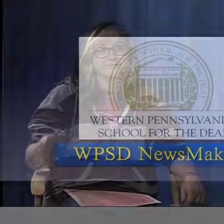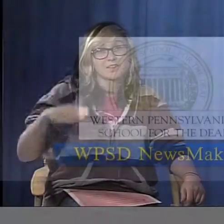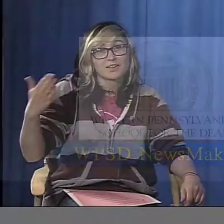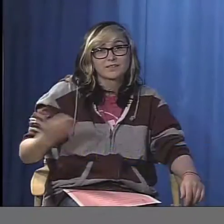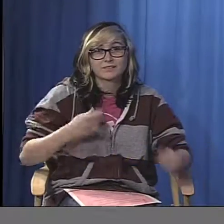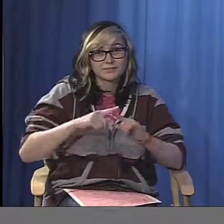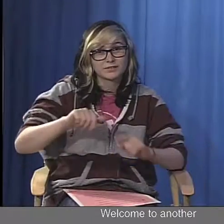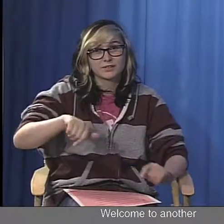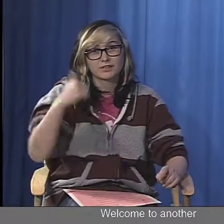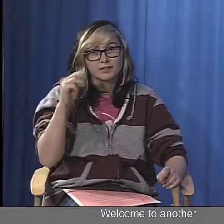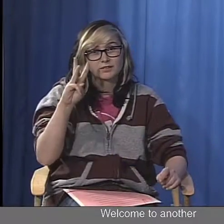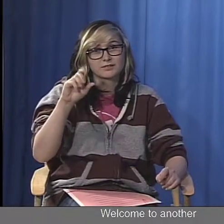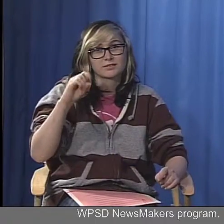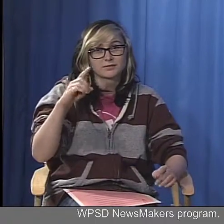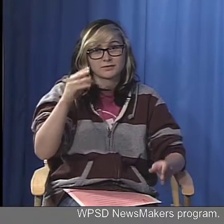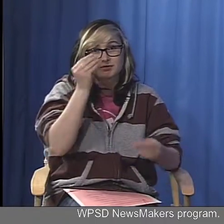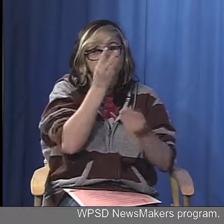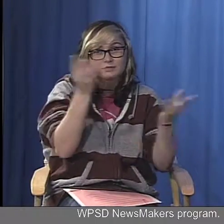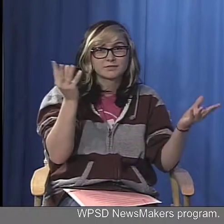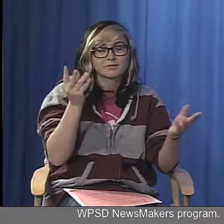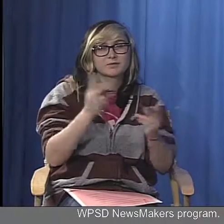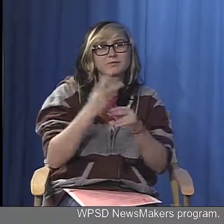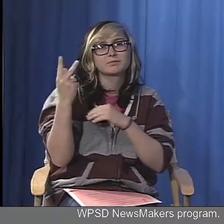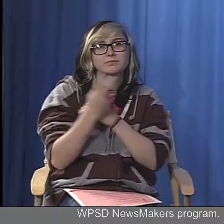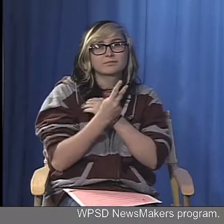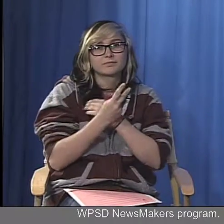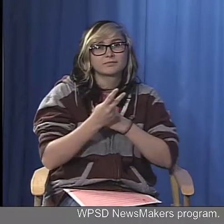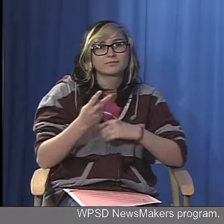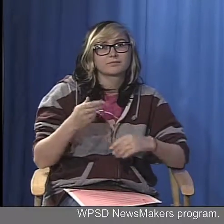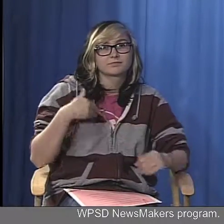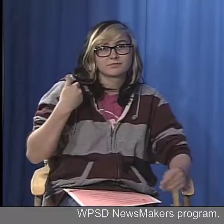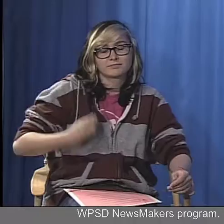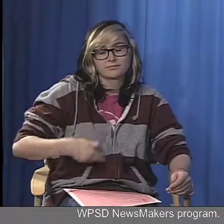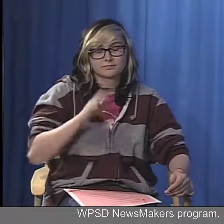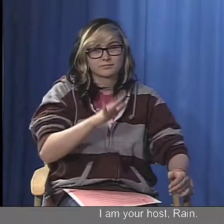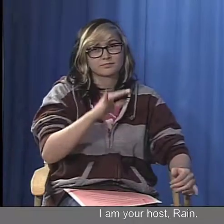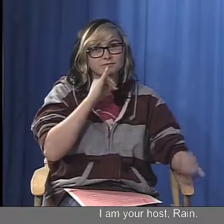Welcome to another WPSD Newsmakers program.